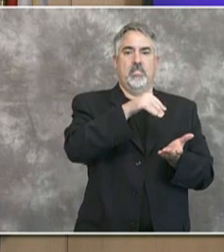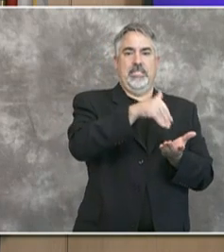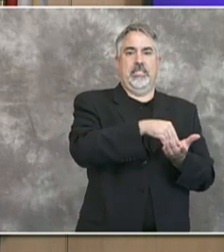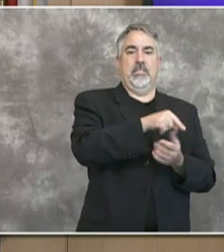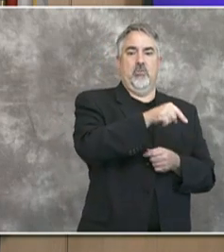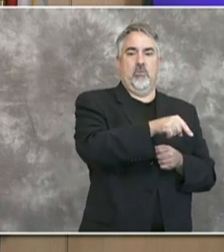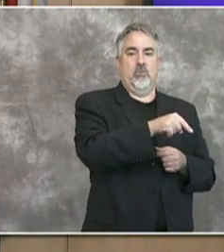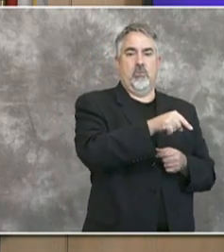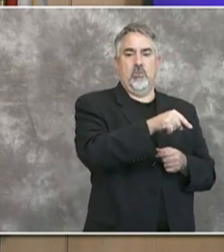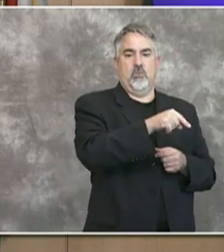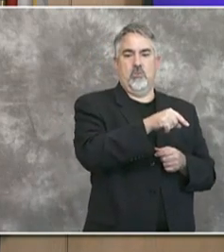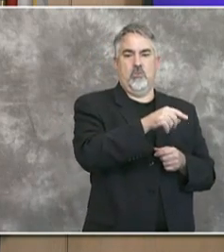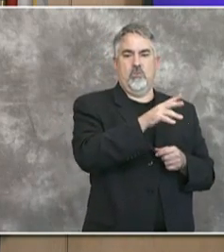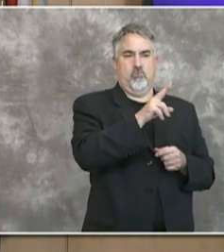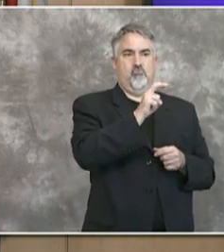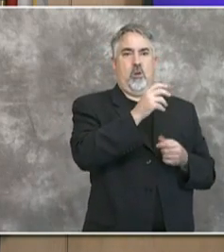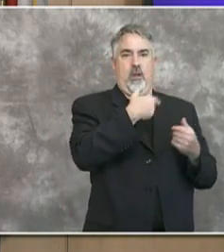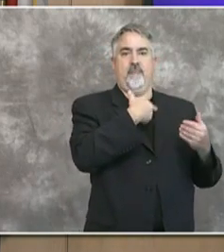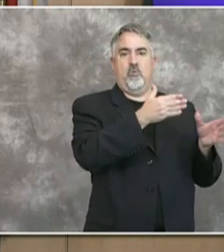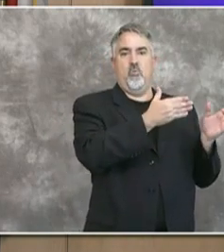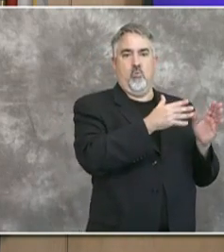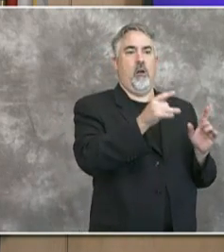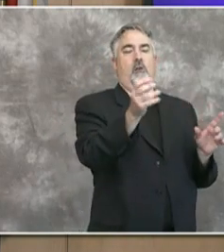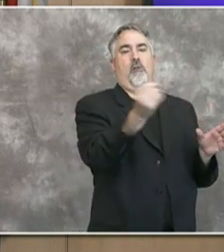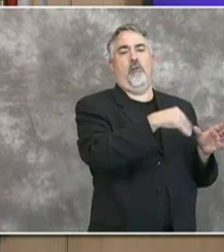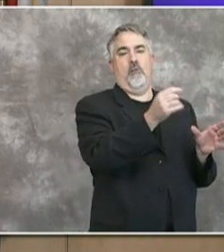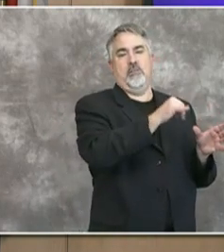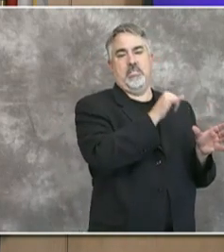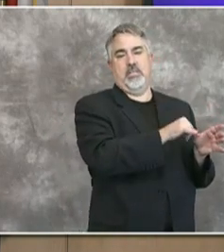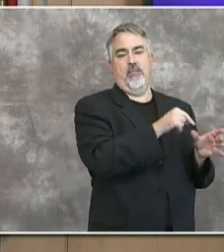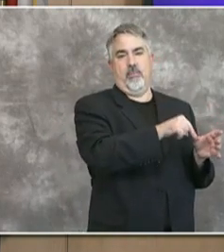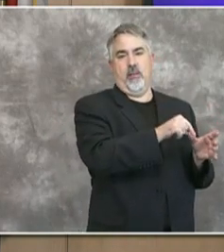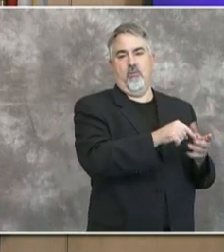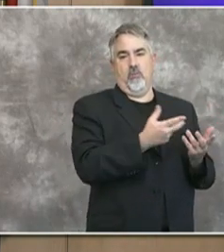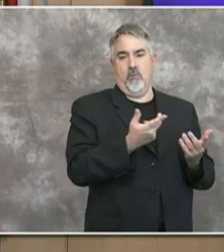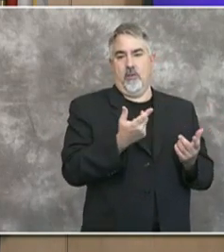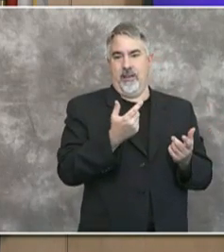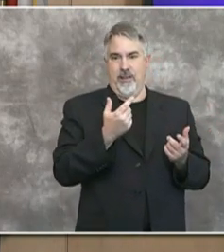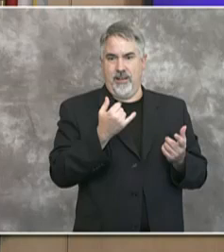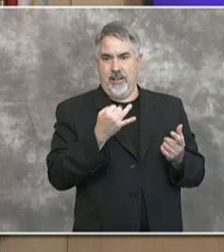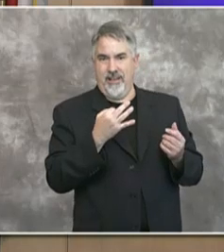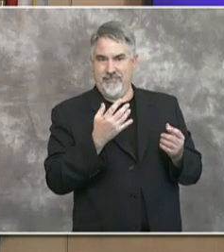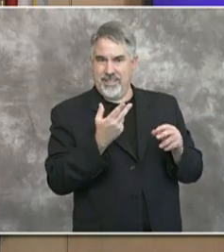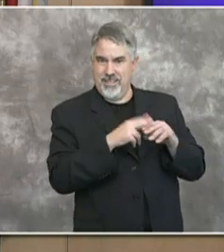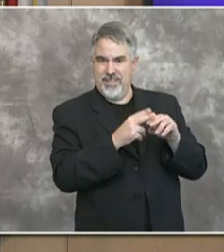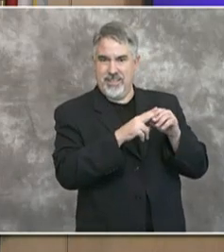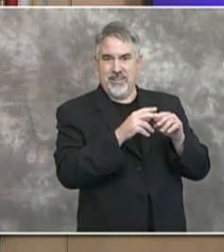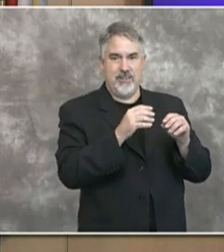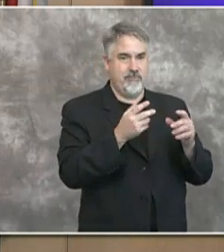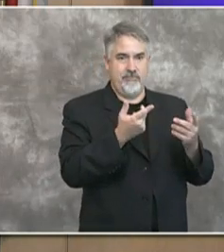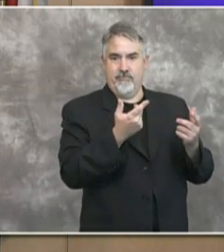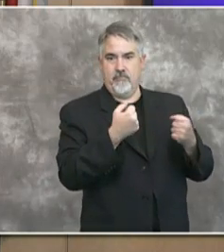that have been sent down here. We had the option to perhaps move those closer to the border, but the reality is our healthcare